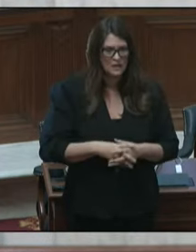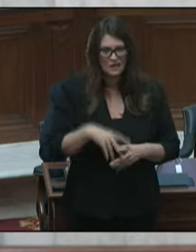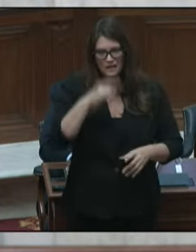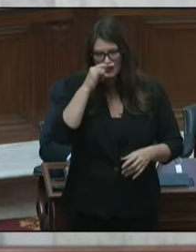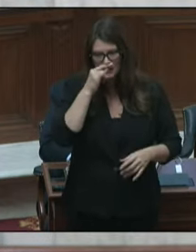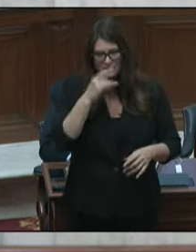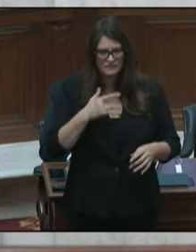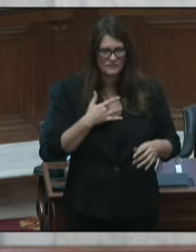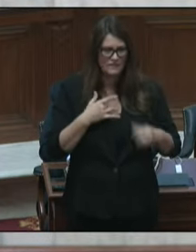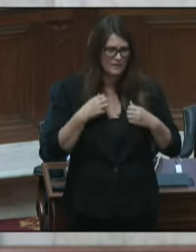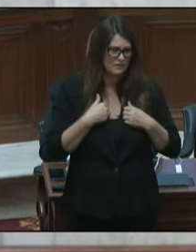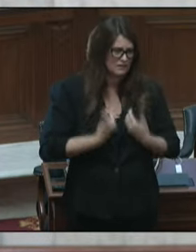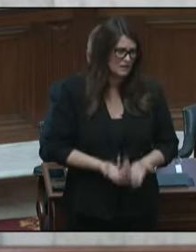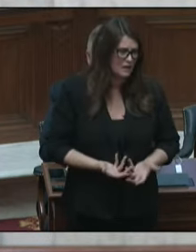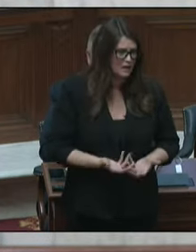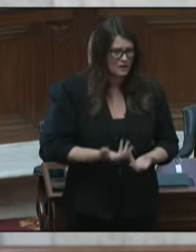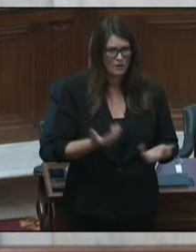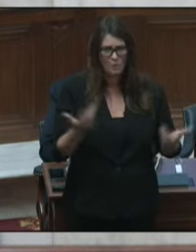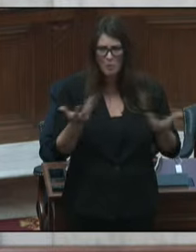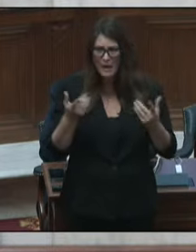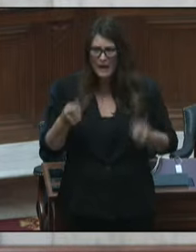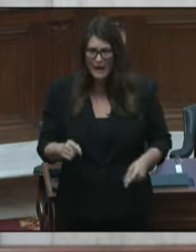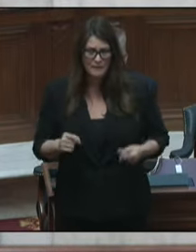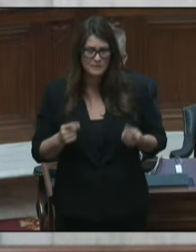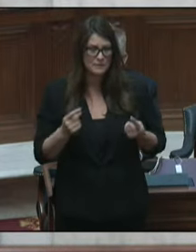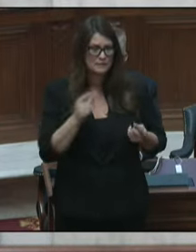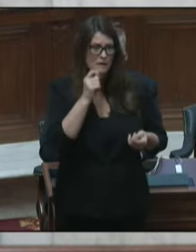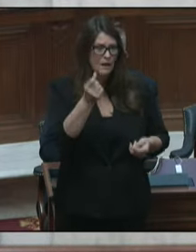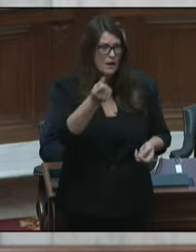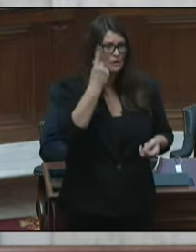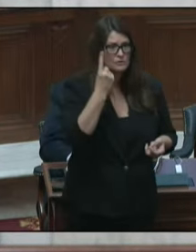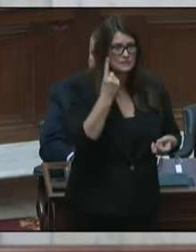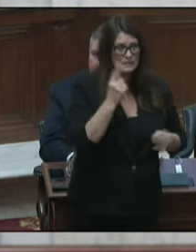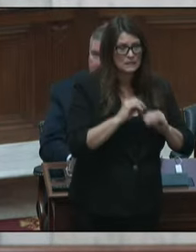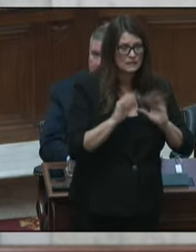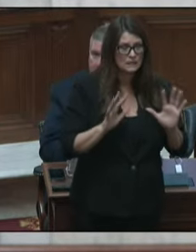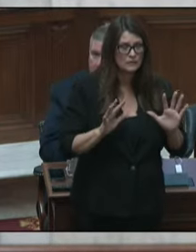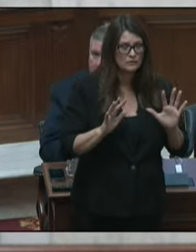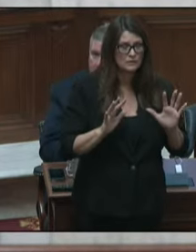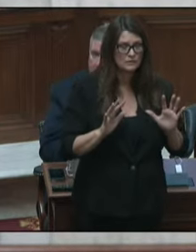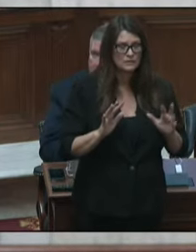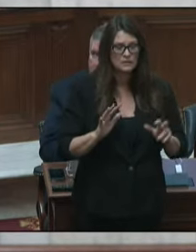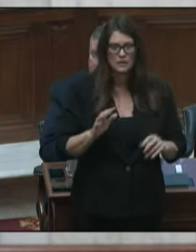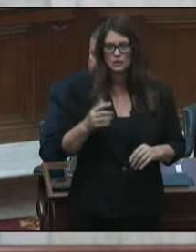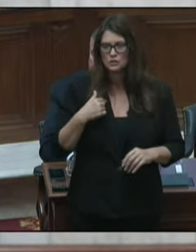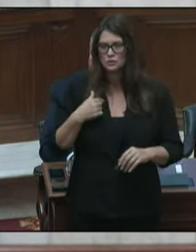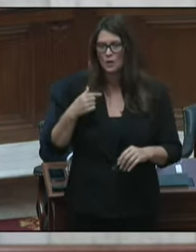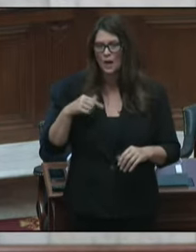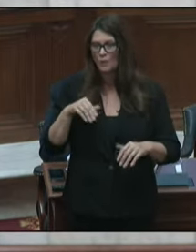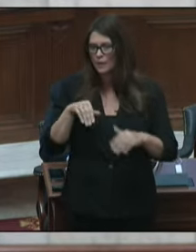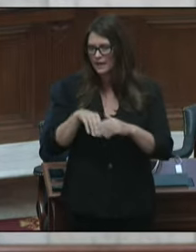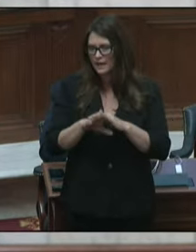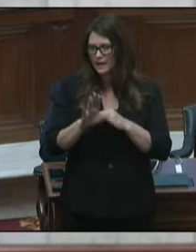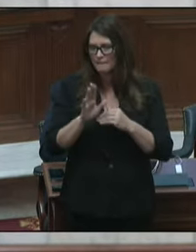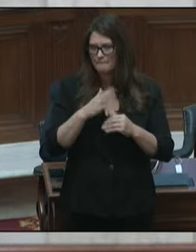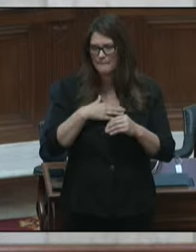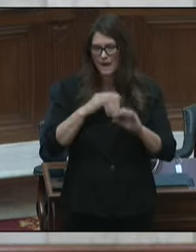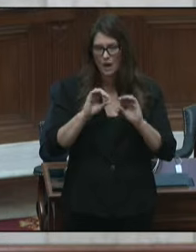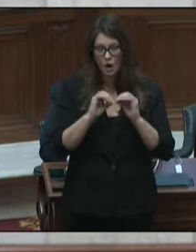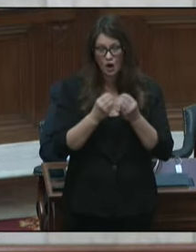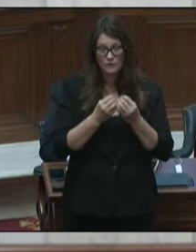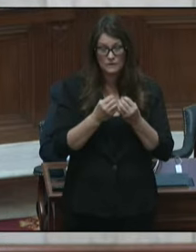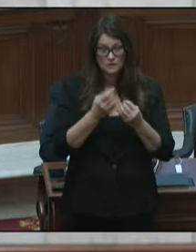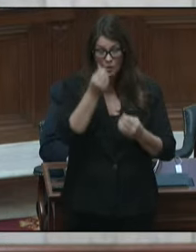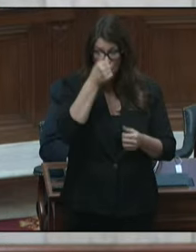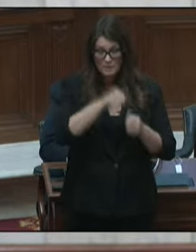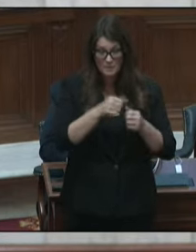like, what in the world just happened? And I walked in my office. Now, remember I said just a minute ago, God always shows